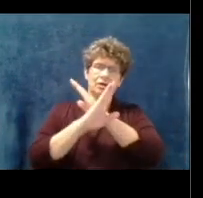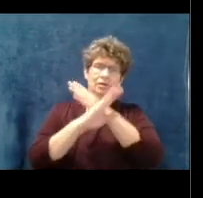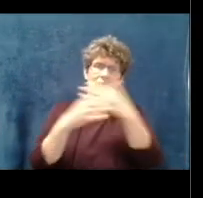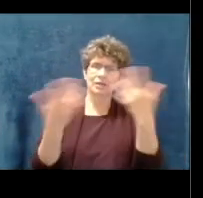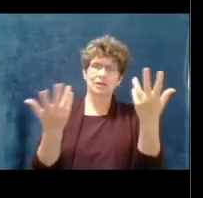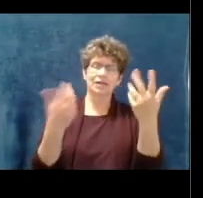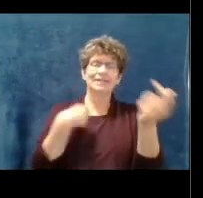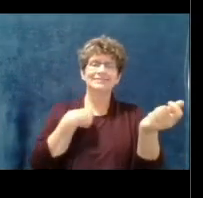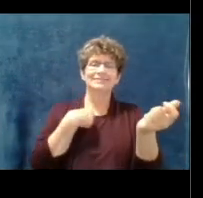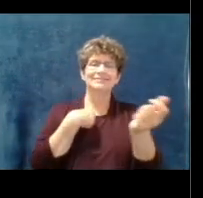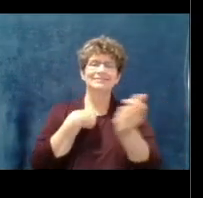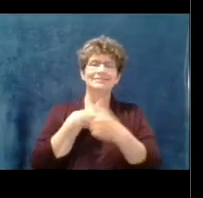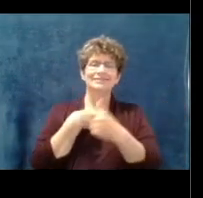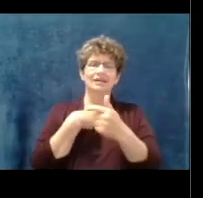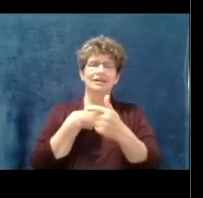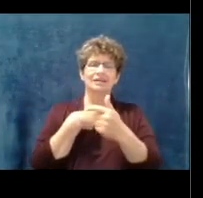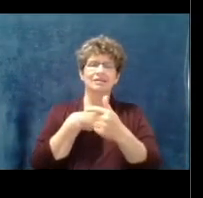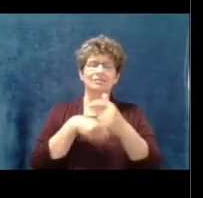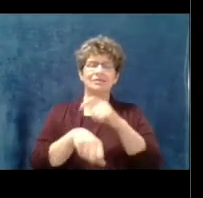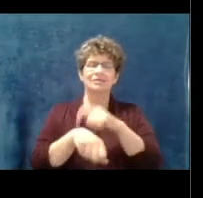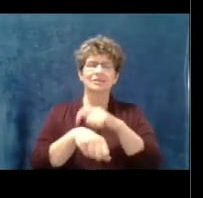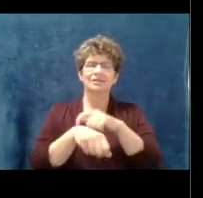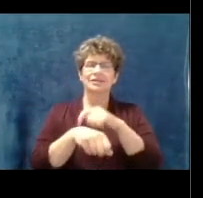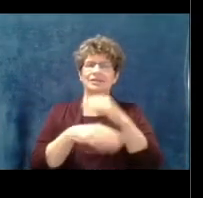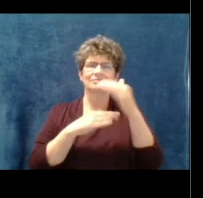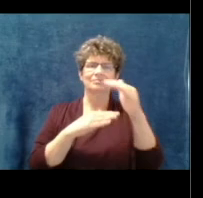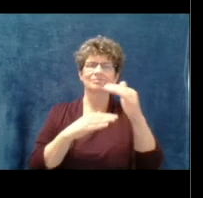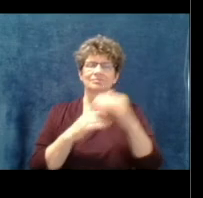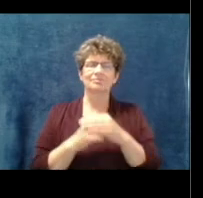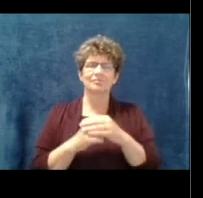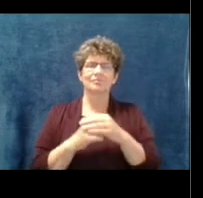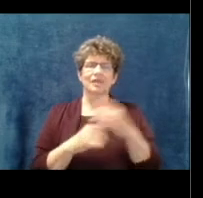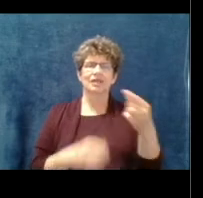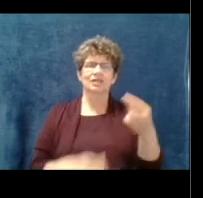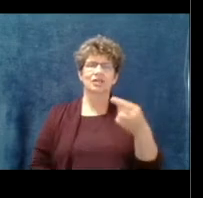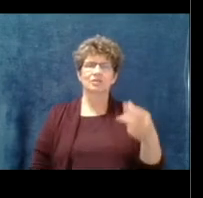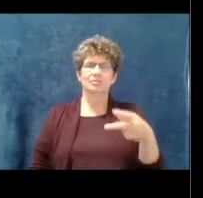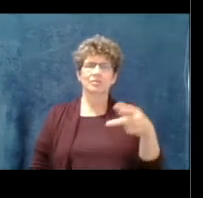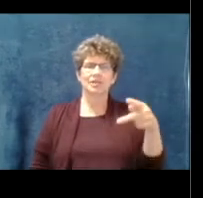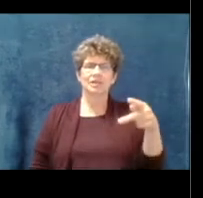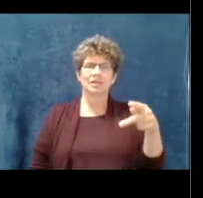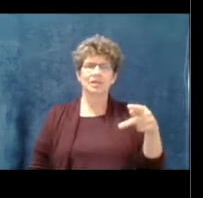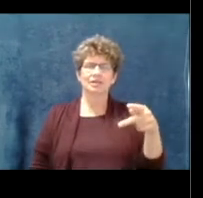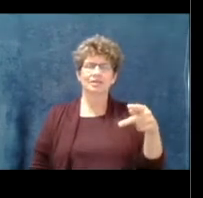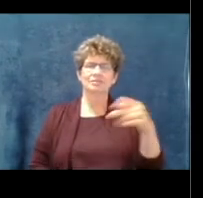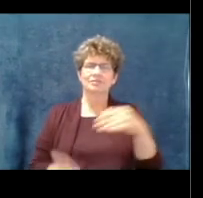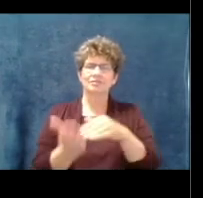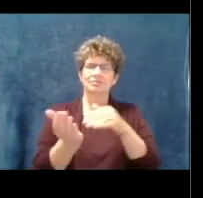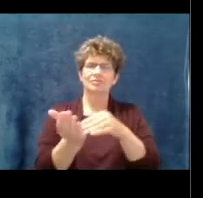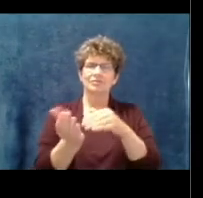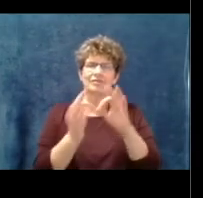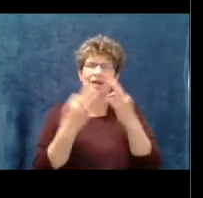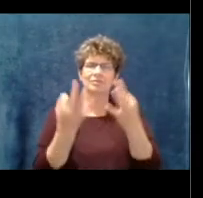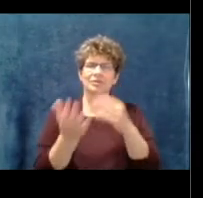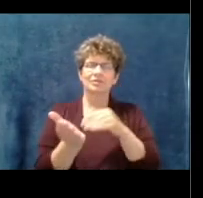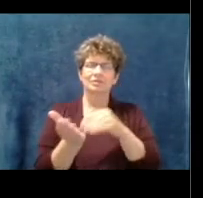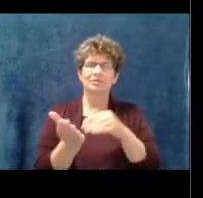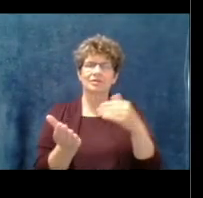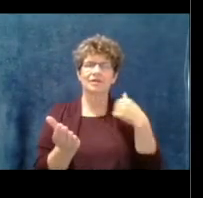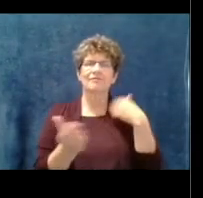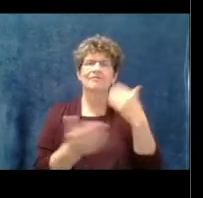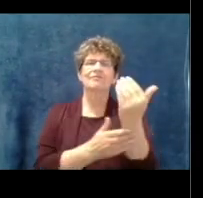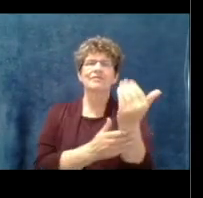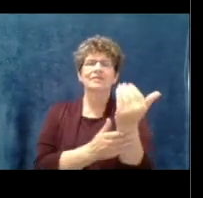right? I mean, GPs have these 15-minute slots. Like, unfortunately, the structure is built in such a way that they just don't have a lot of time for doing it, unfortunately.